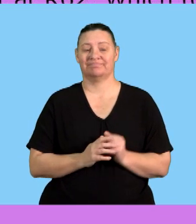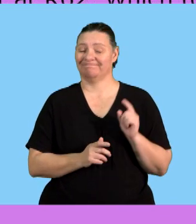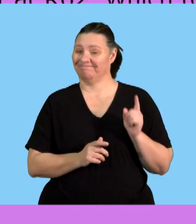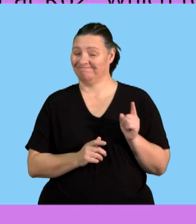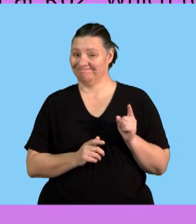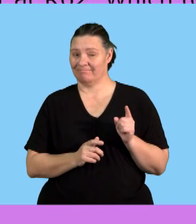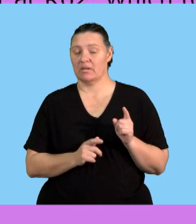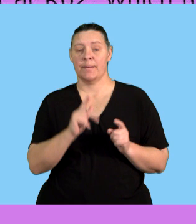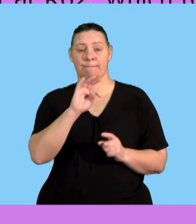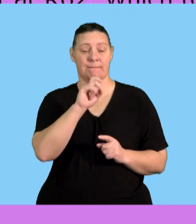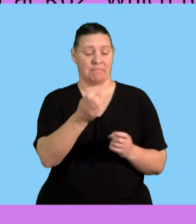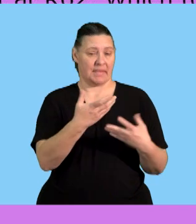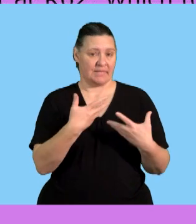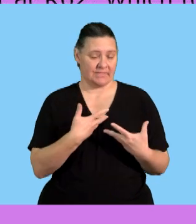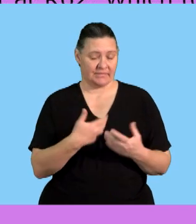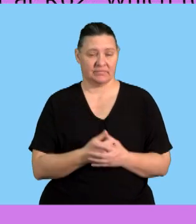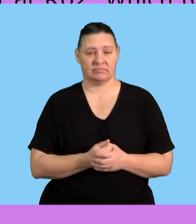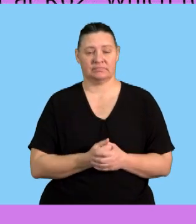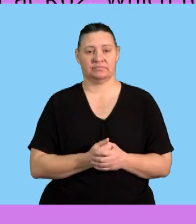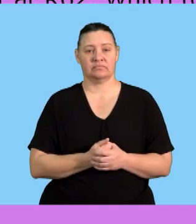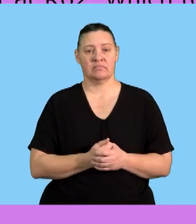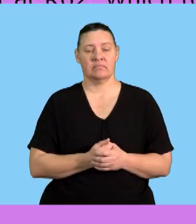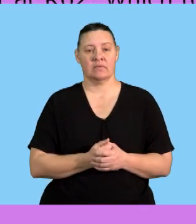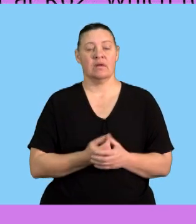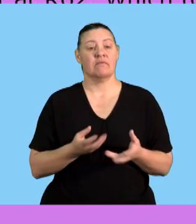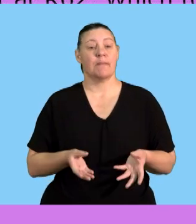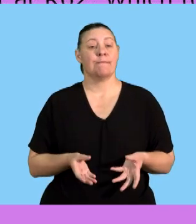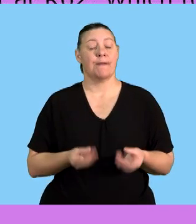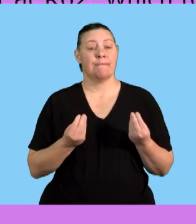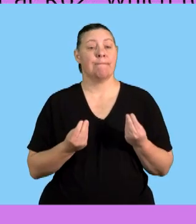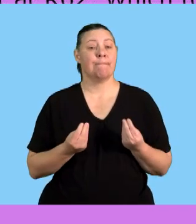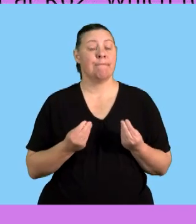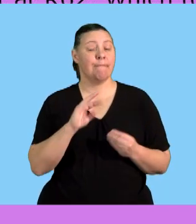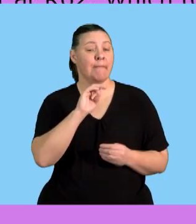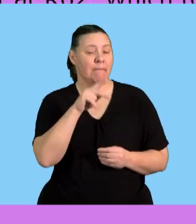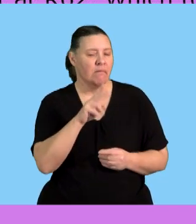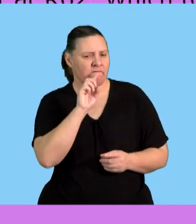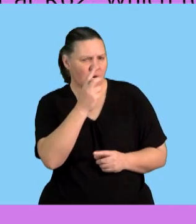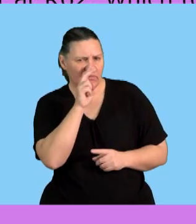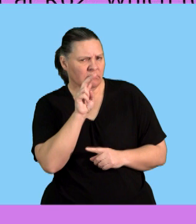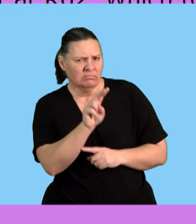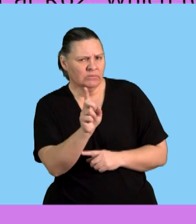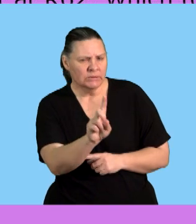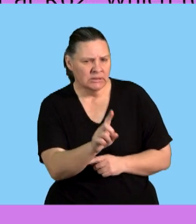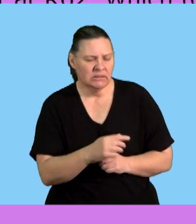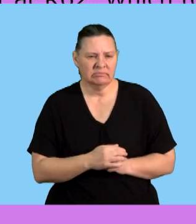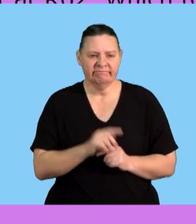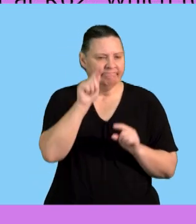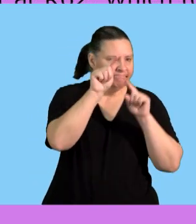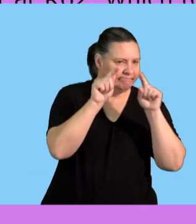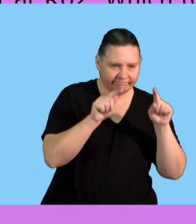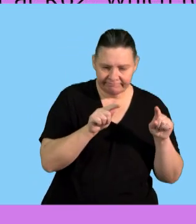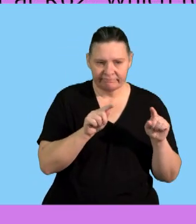this is the map that is given to us. Now, when you get a map, what you need to do, firstly, you need to check if